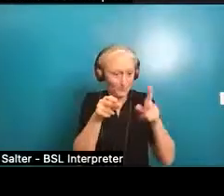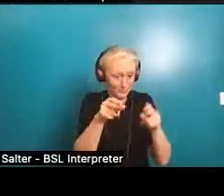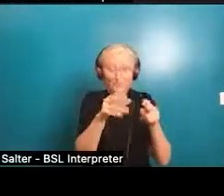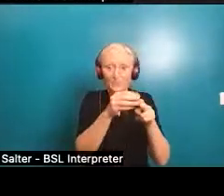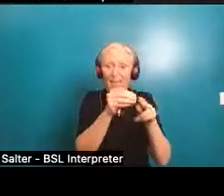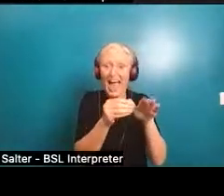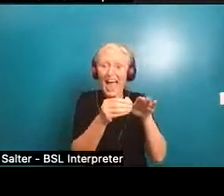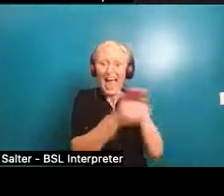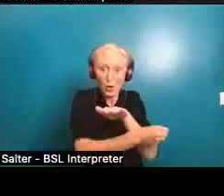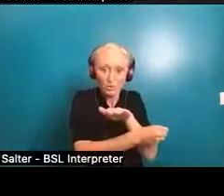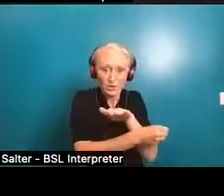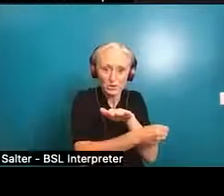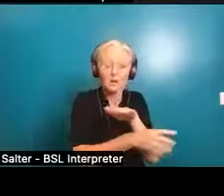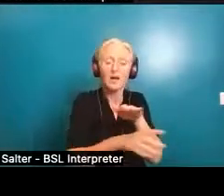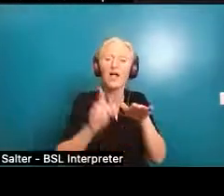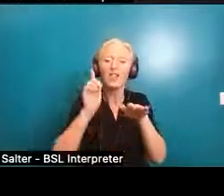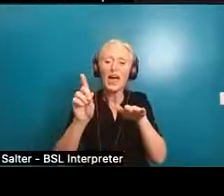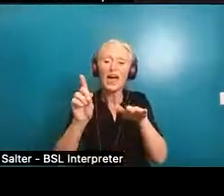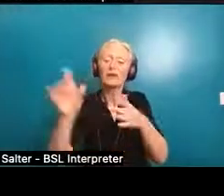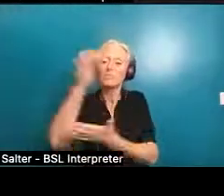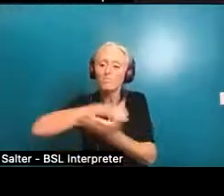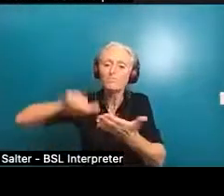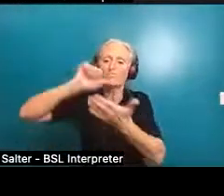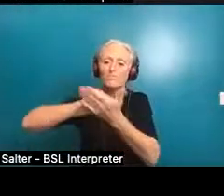The correct spelling is reinstated.